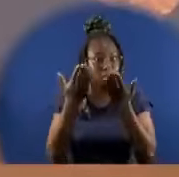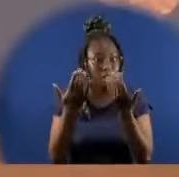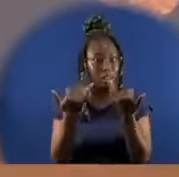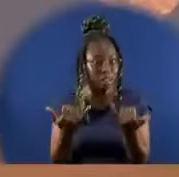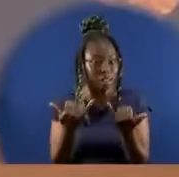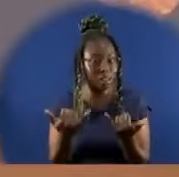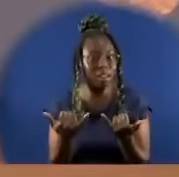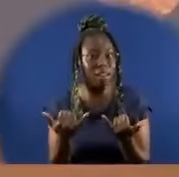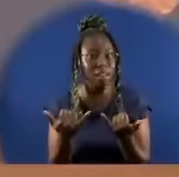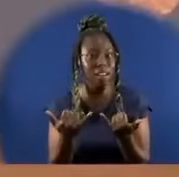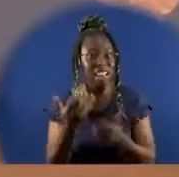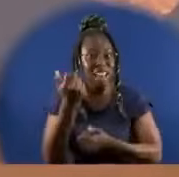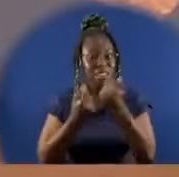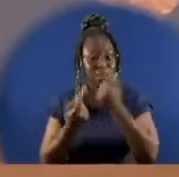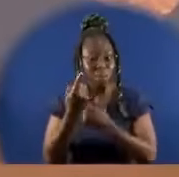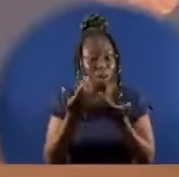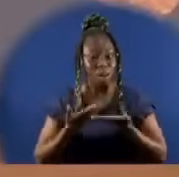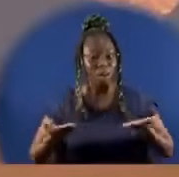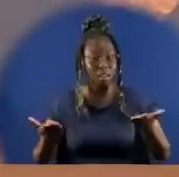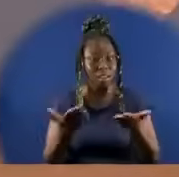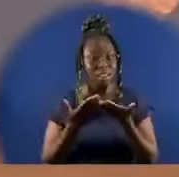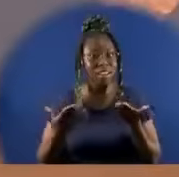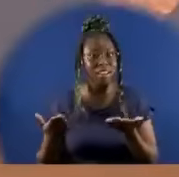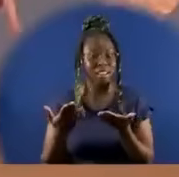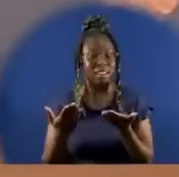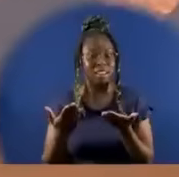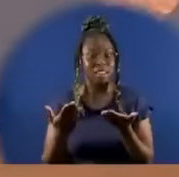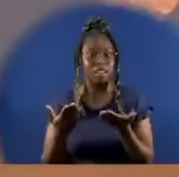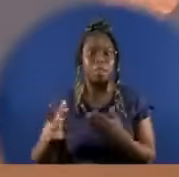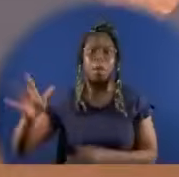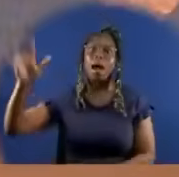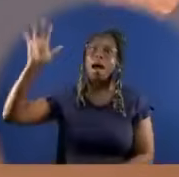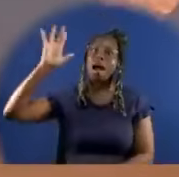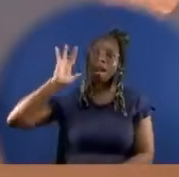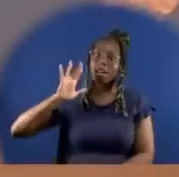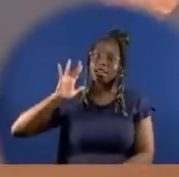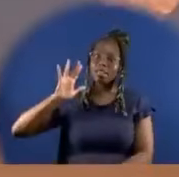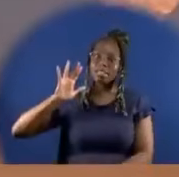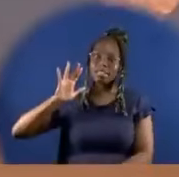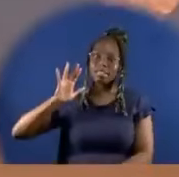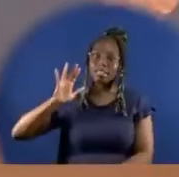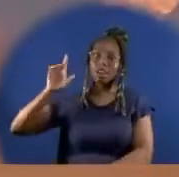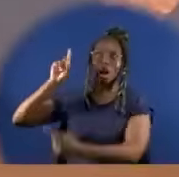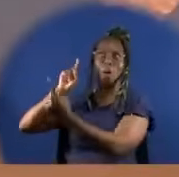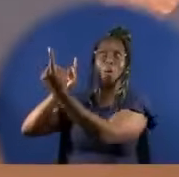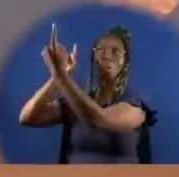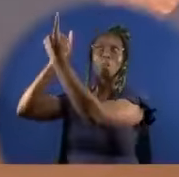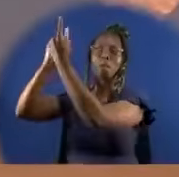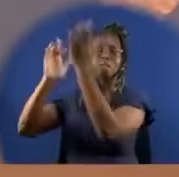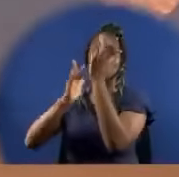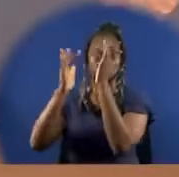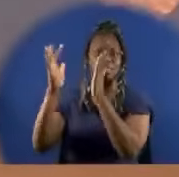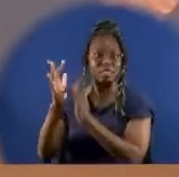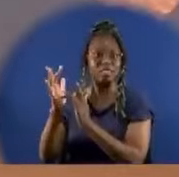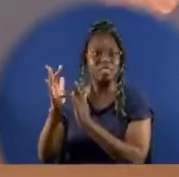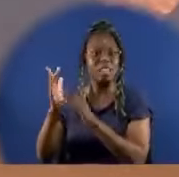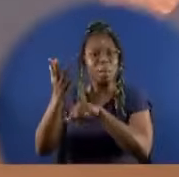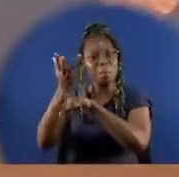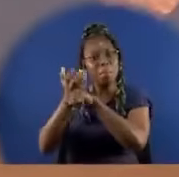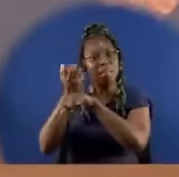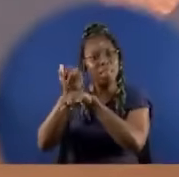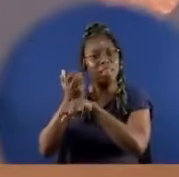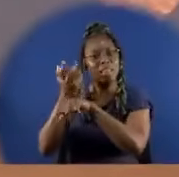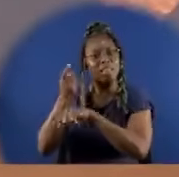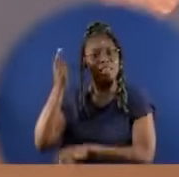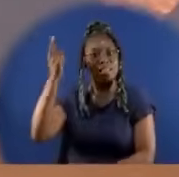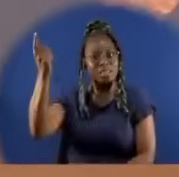that everybody in here has had somebody to go to Jesus and earnestly plead with